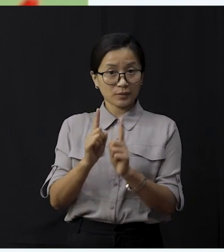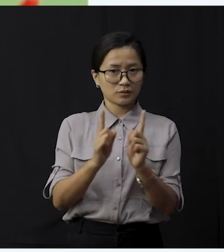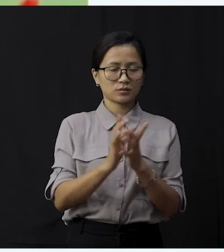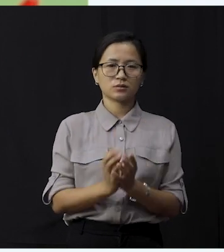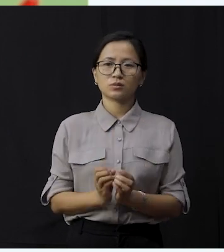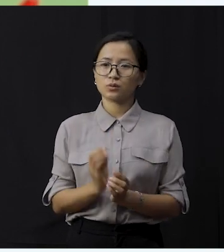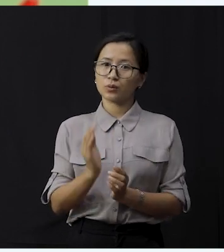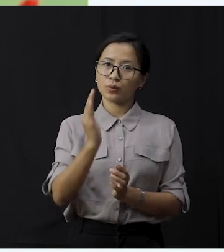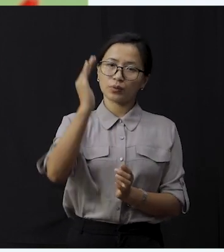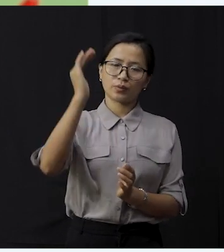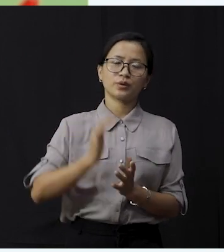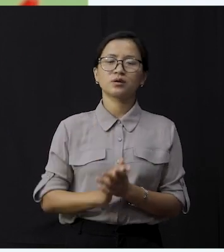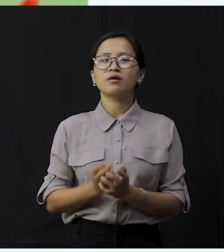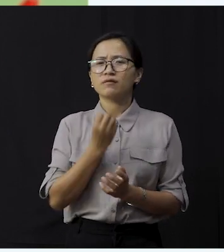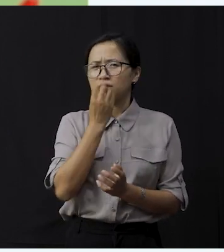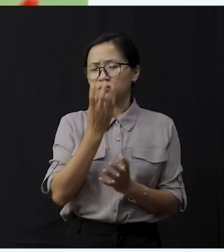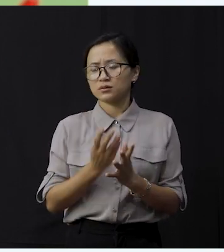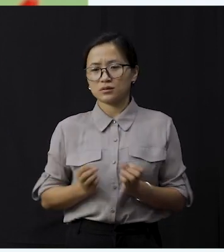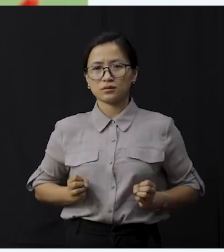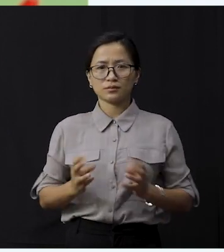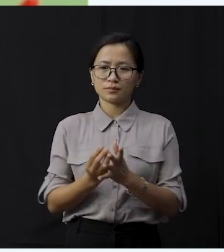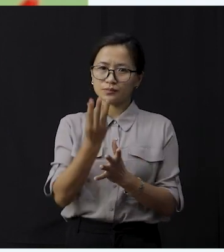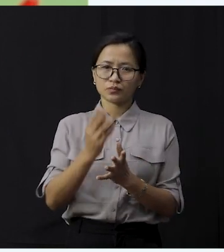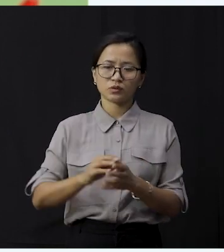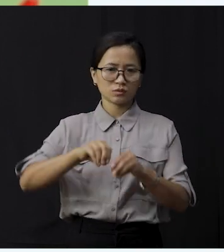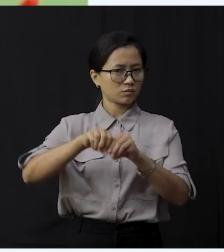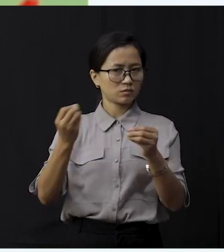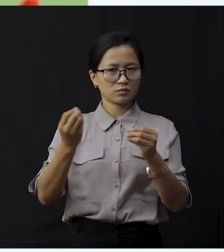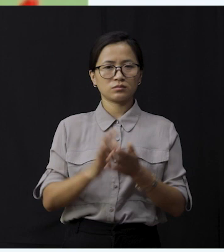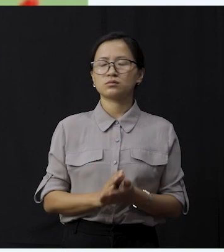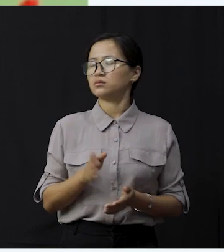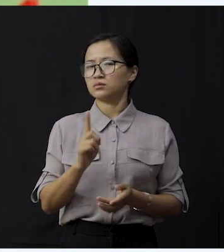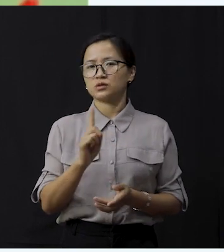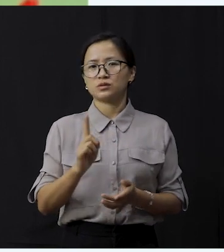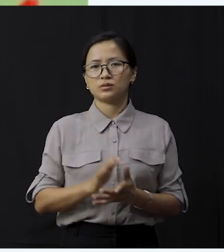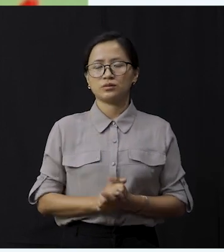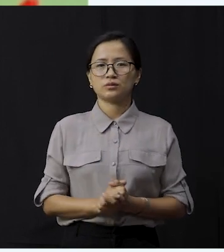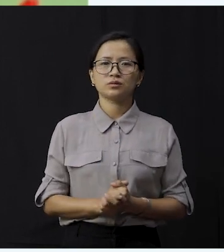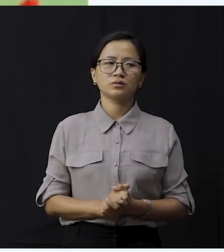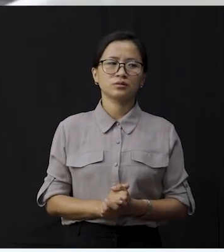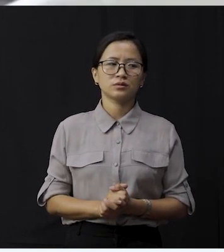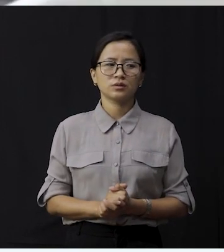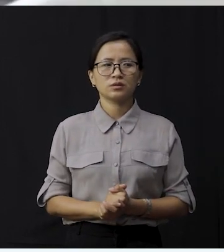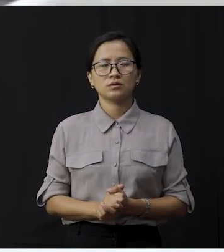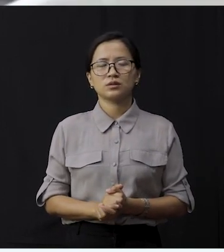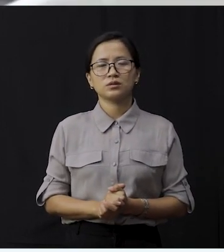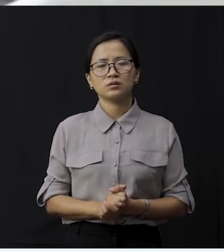if you see the flowers blooming, you should not pluck those flowers or those